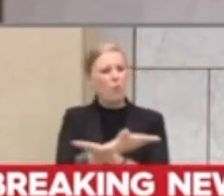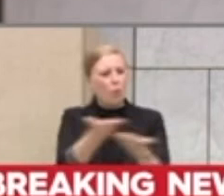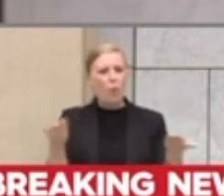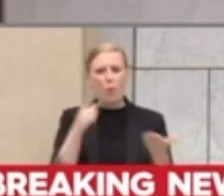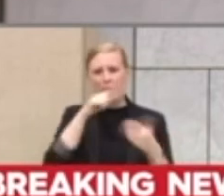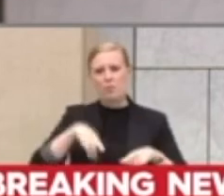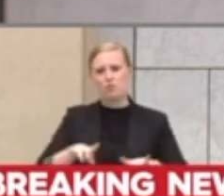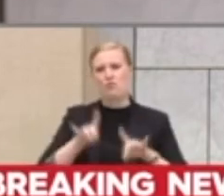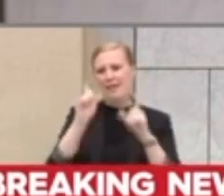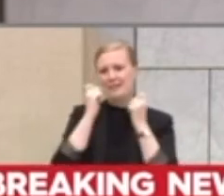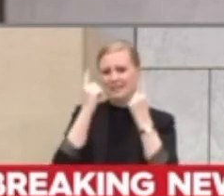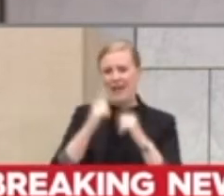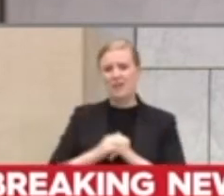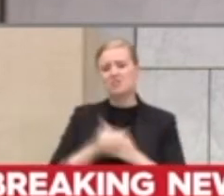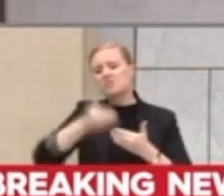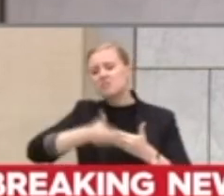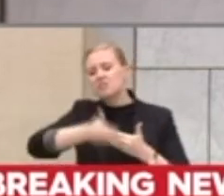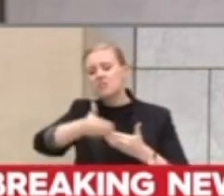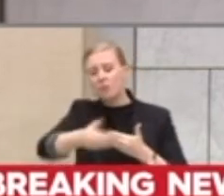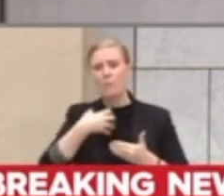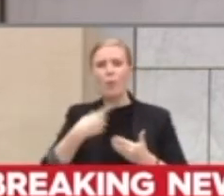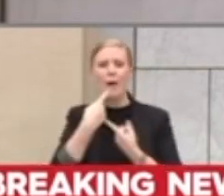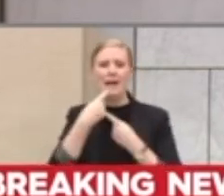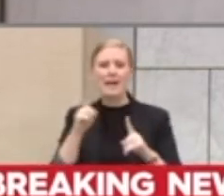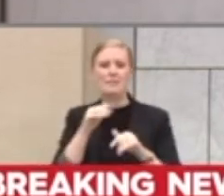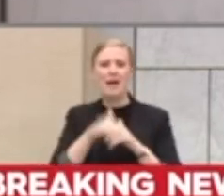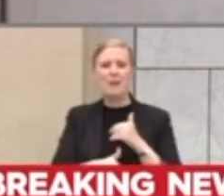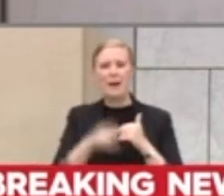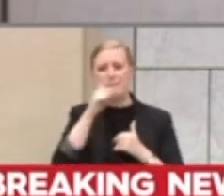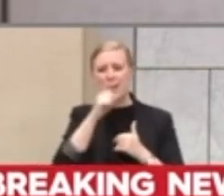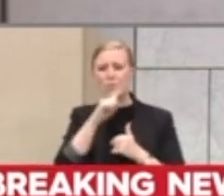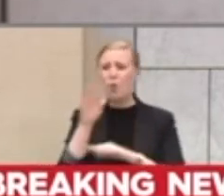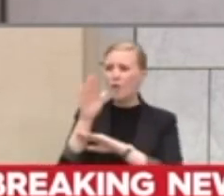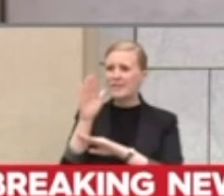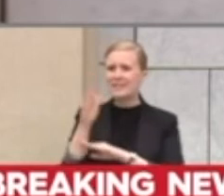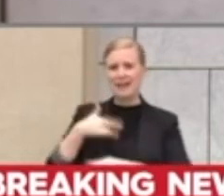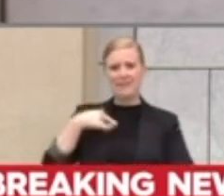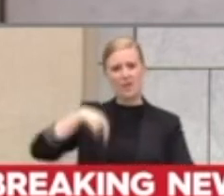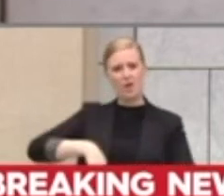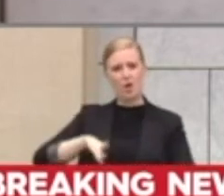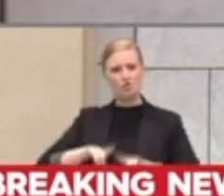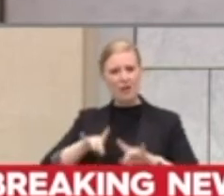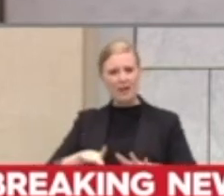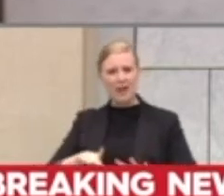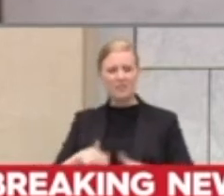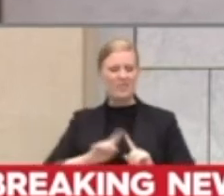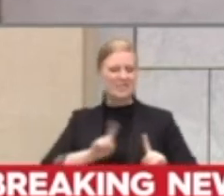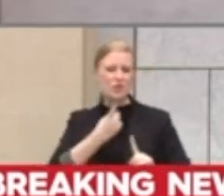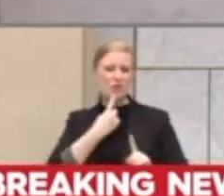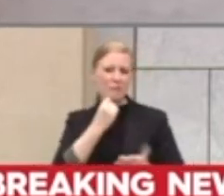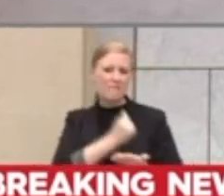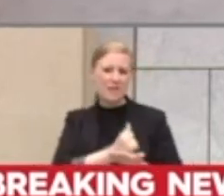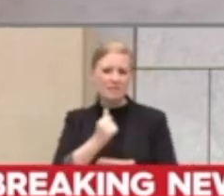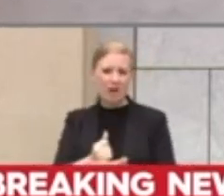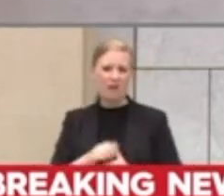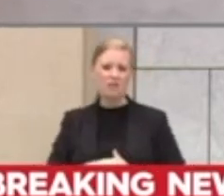and the arrangements the government is coming to for those, and I'll leave that to him to make those announcements in coming days. People should